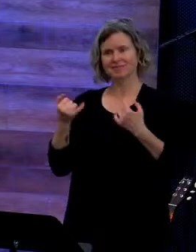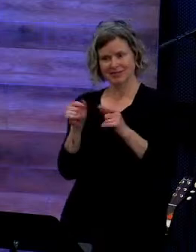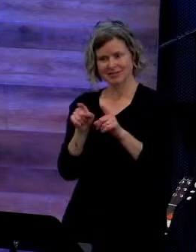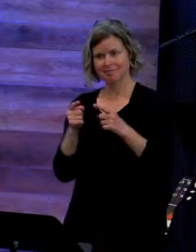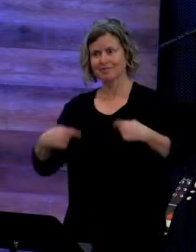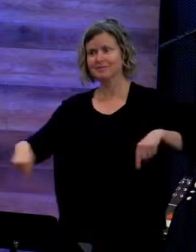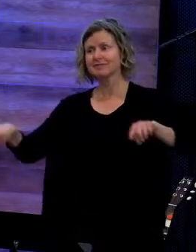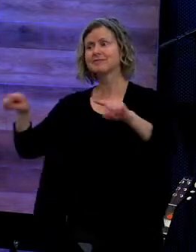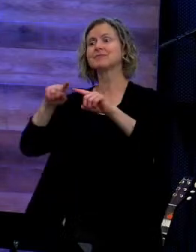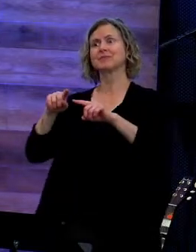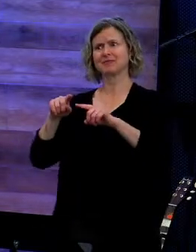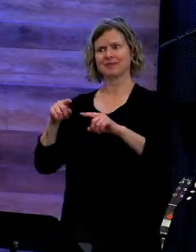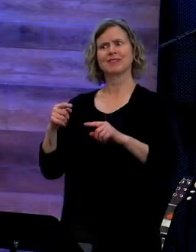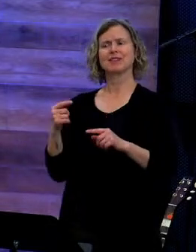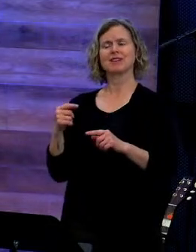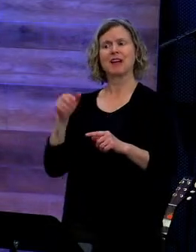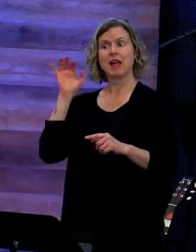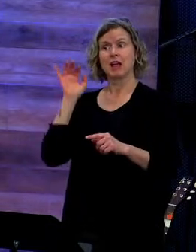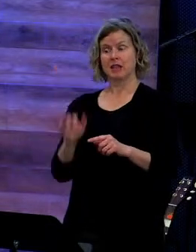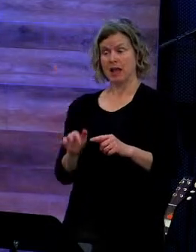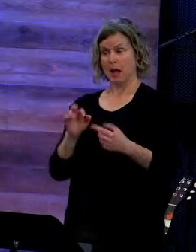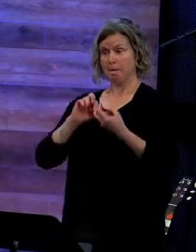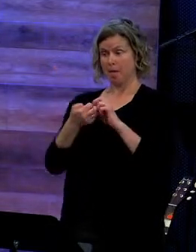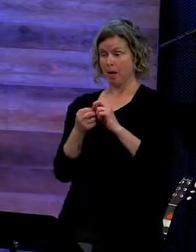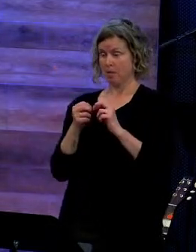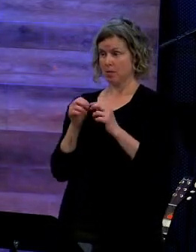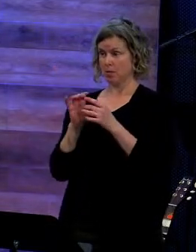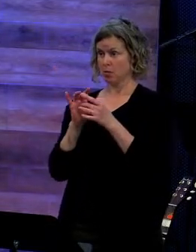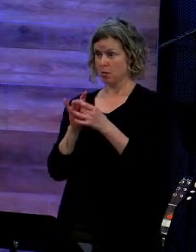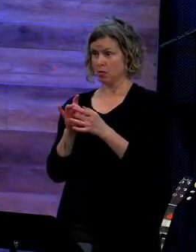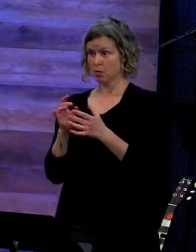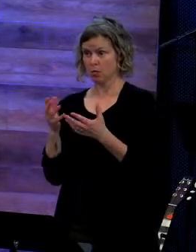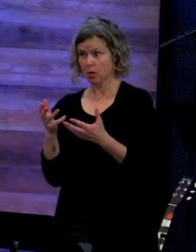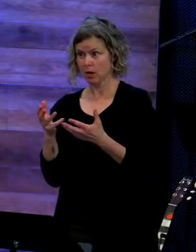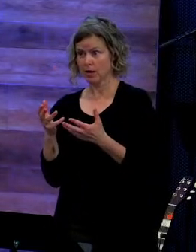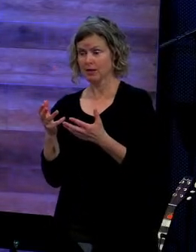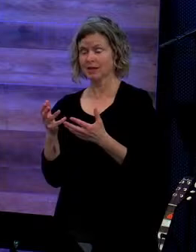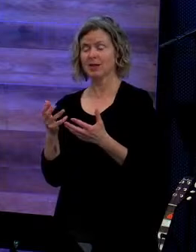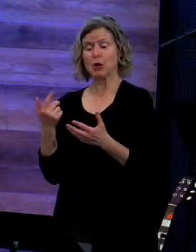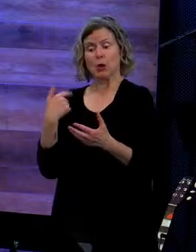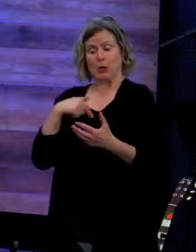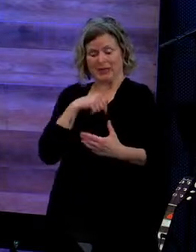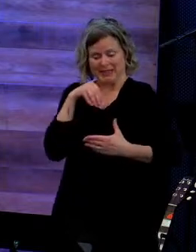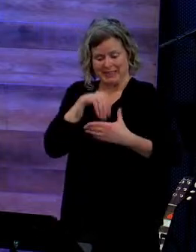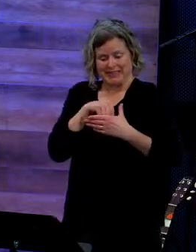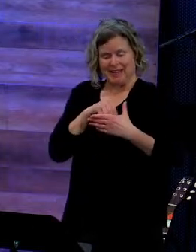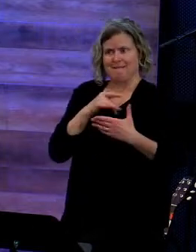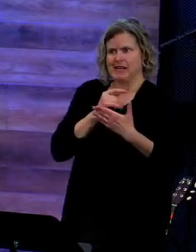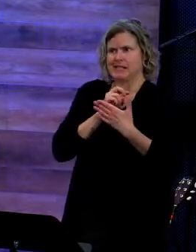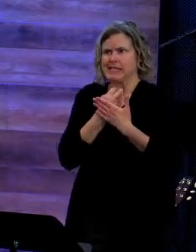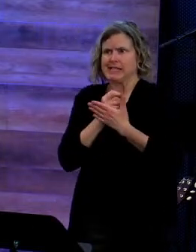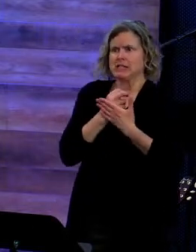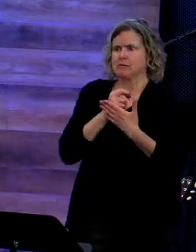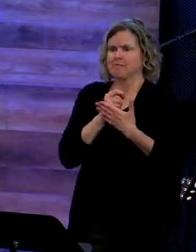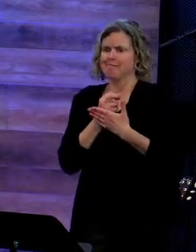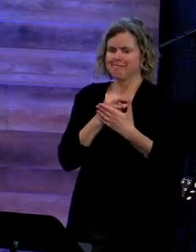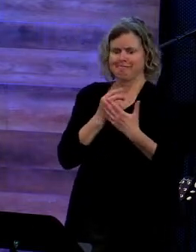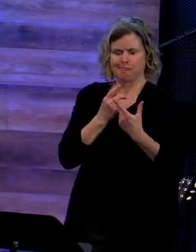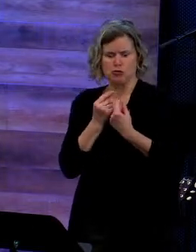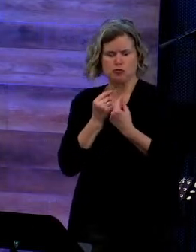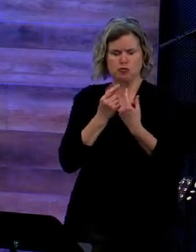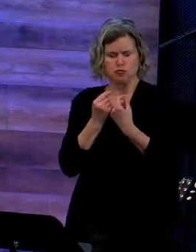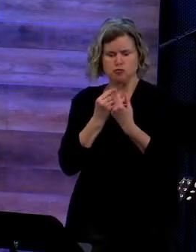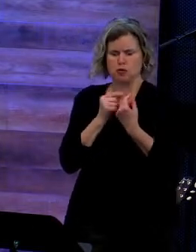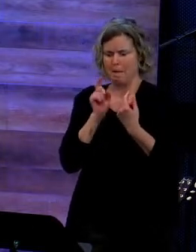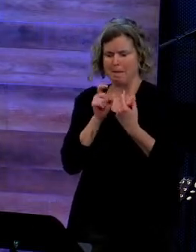innate restlessness all human beings have. And so when we come to Jesus' day, there were